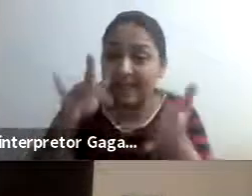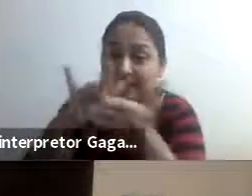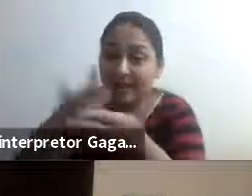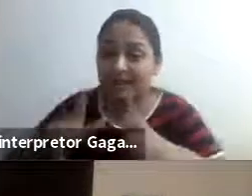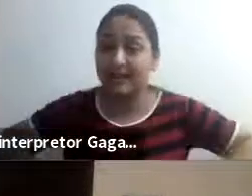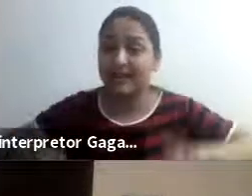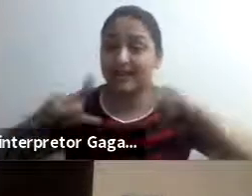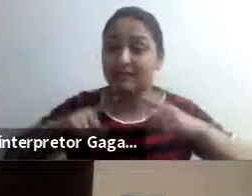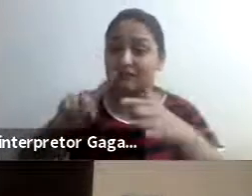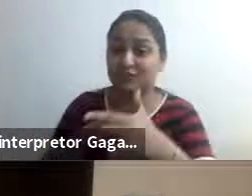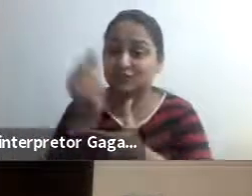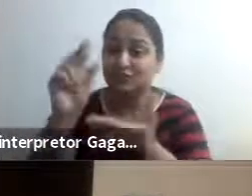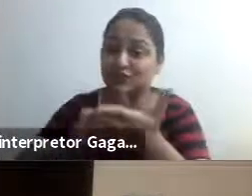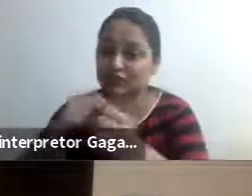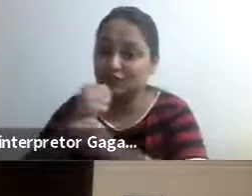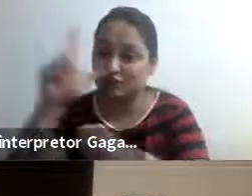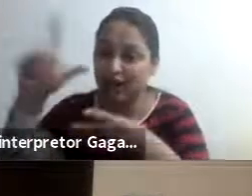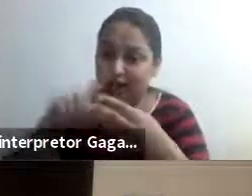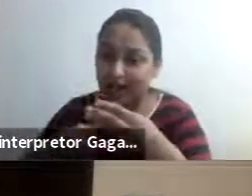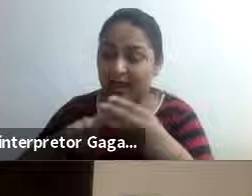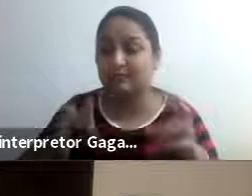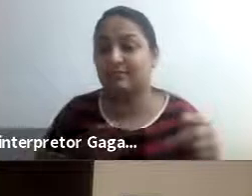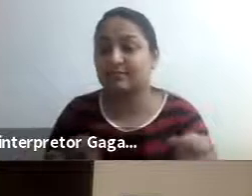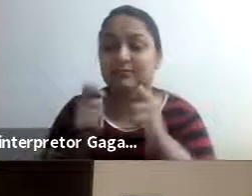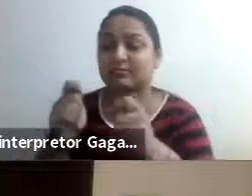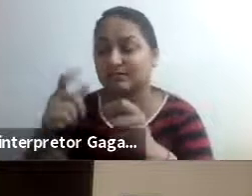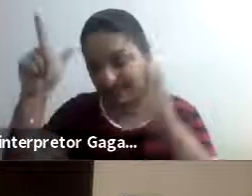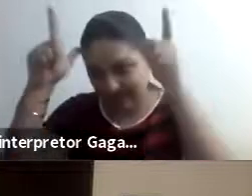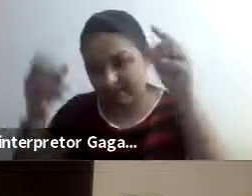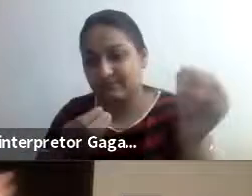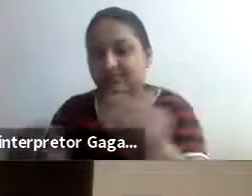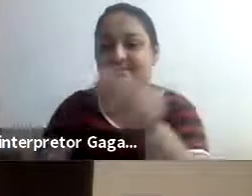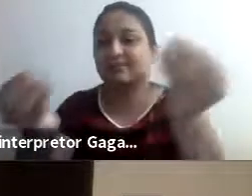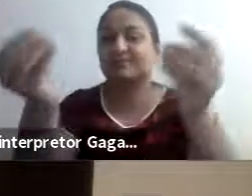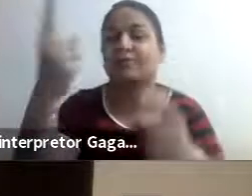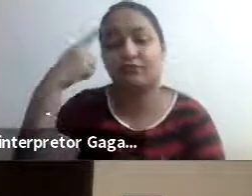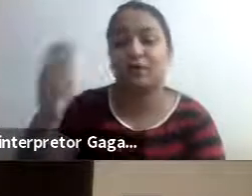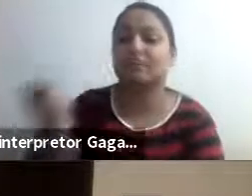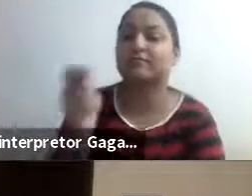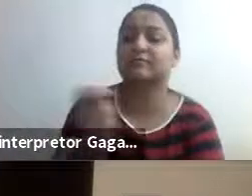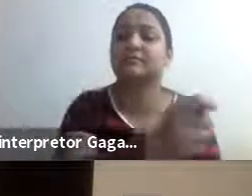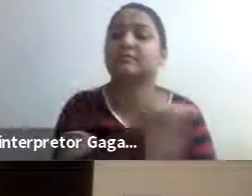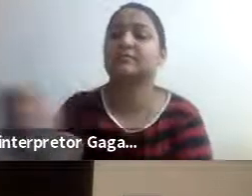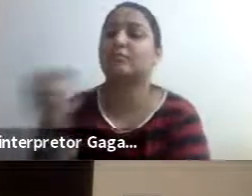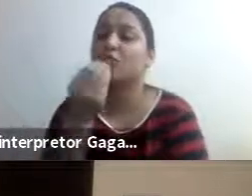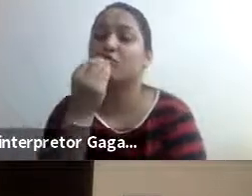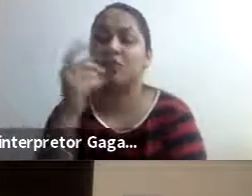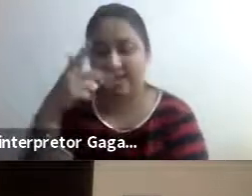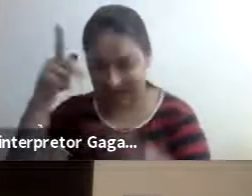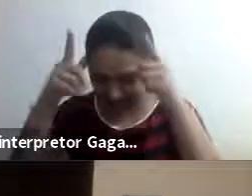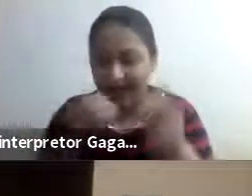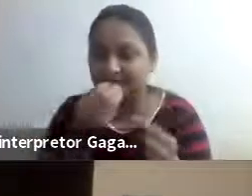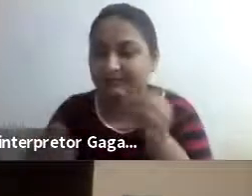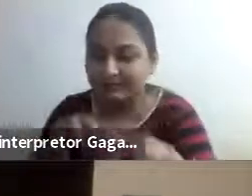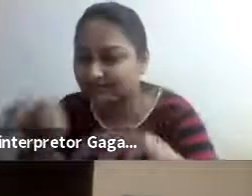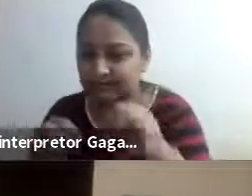gather, all the kids would gather and go together to this little grazing ground with rolling low hills on one side, a lovely stream on the